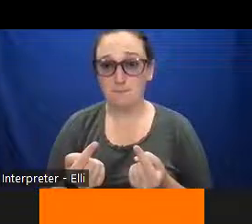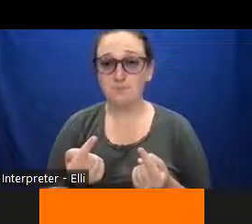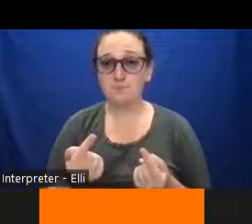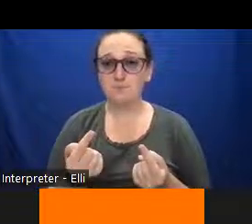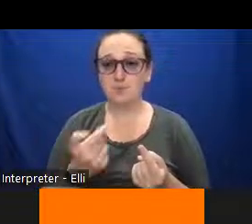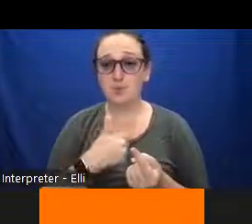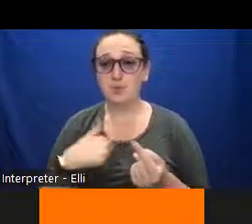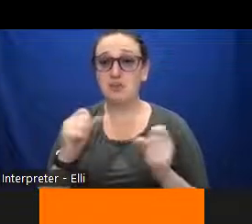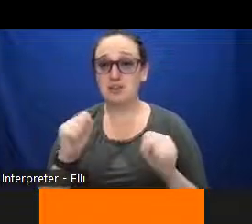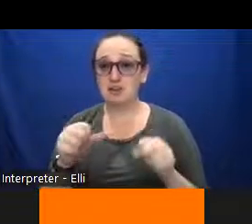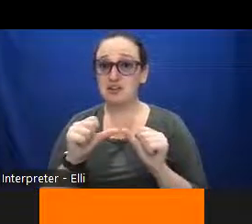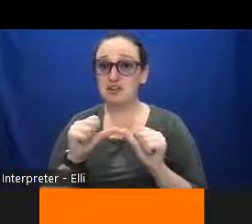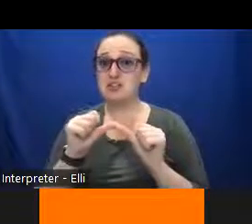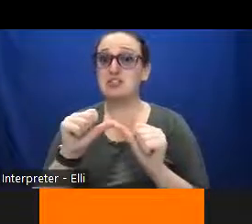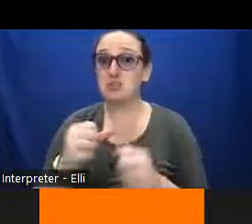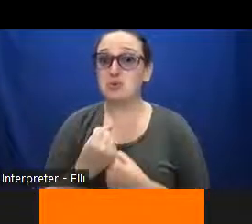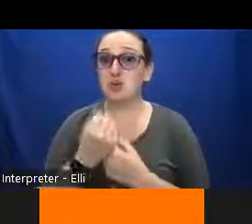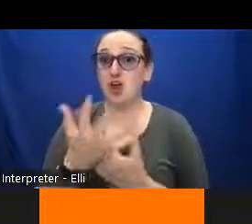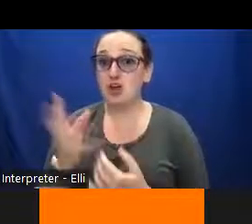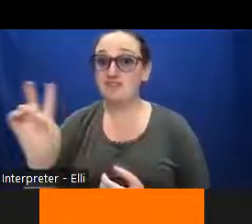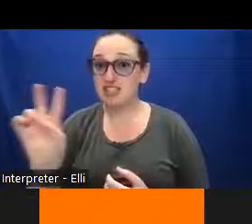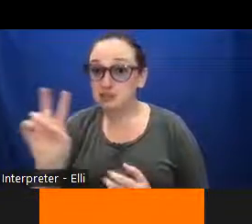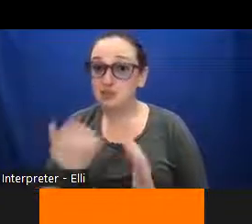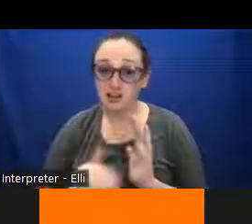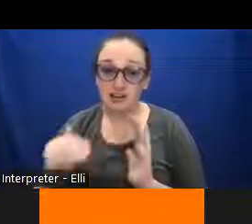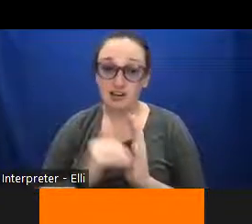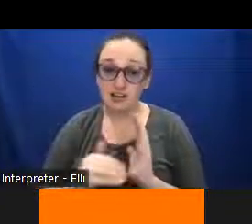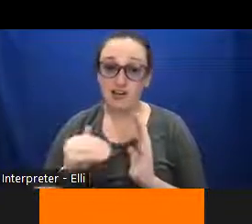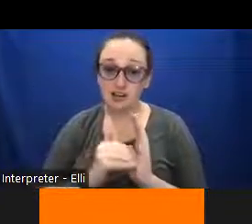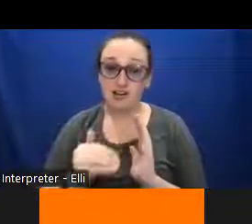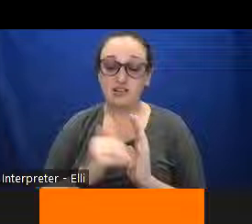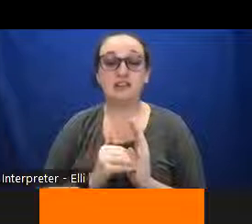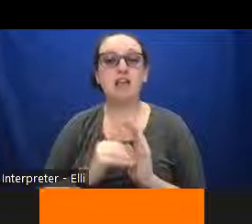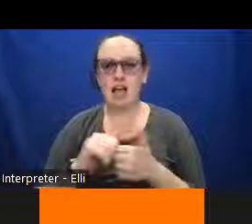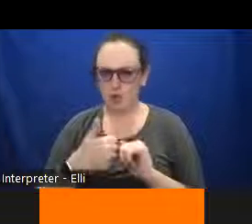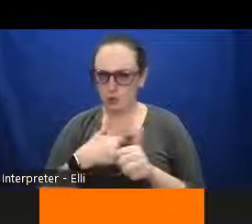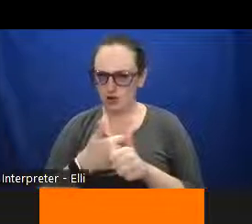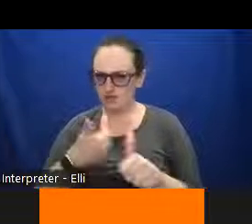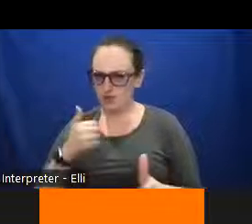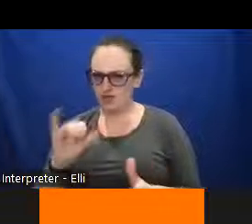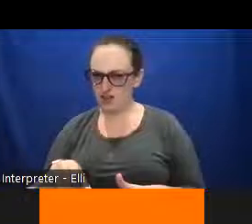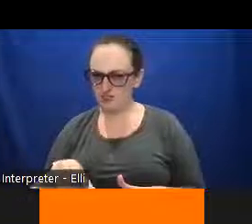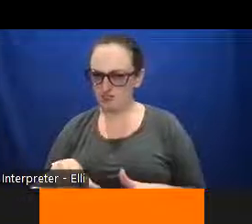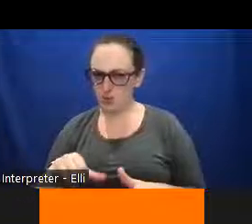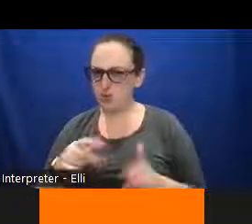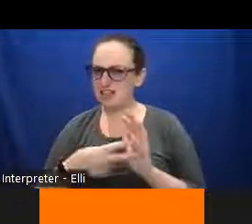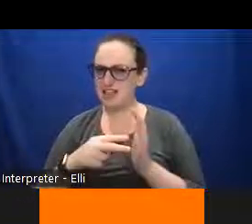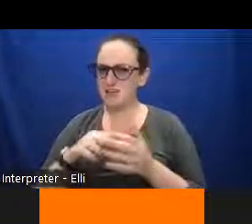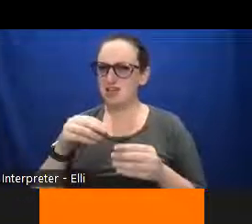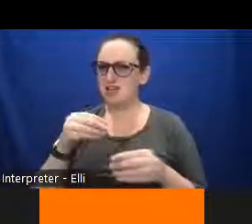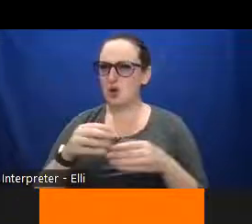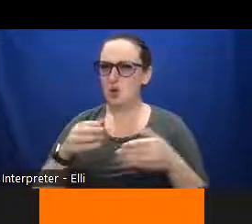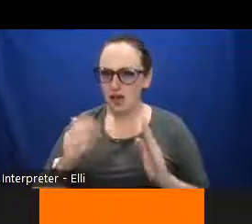continue to victimize survivors. So how do we avoid that? And what does that mean in a really tangible